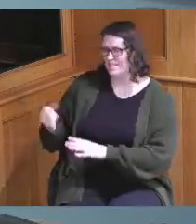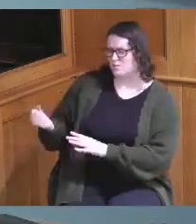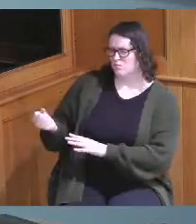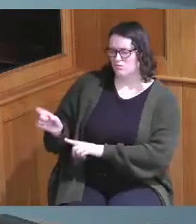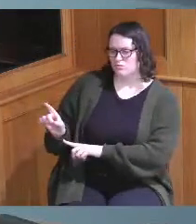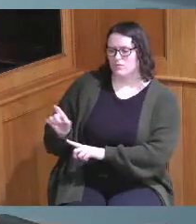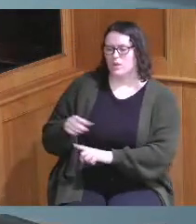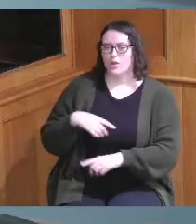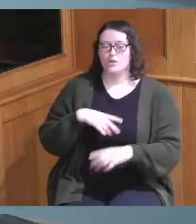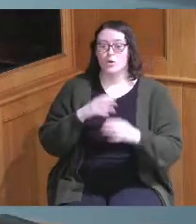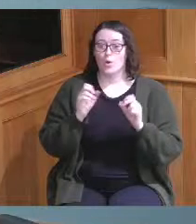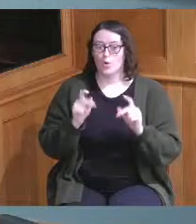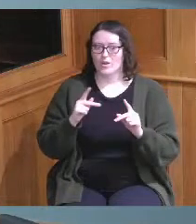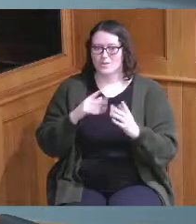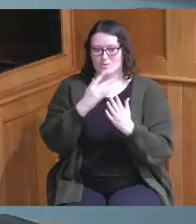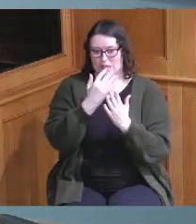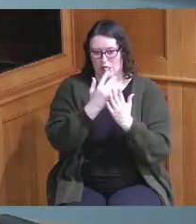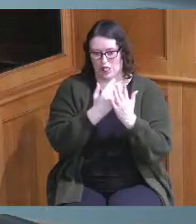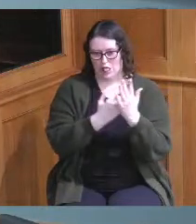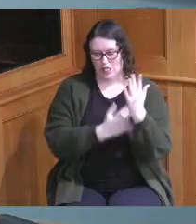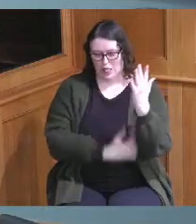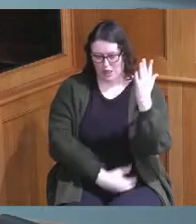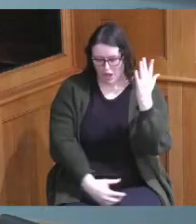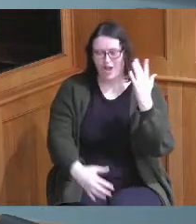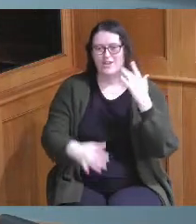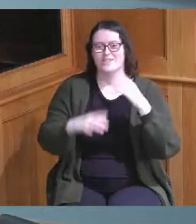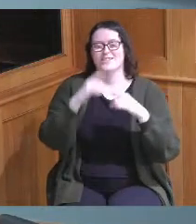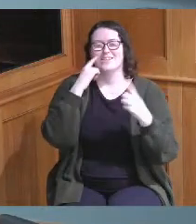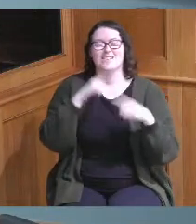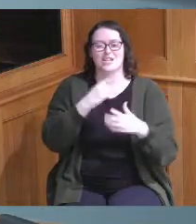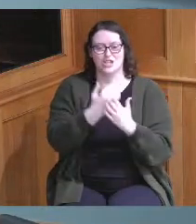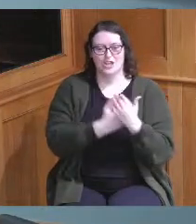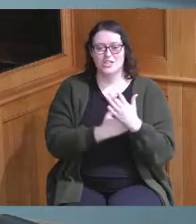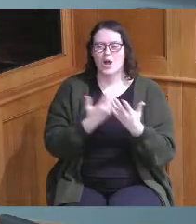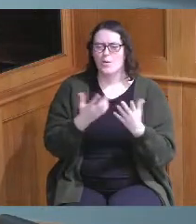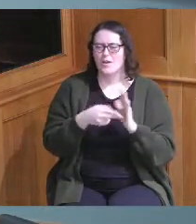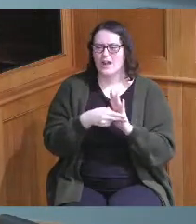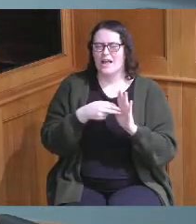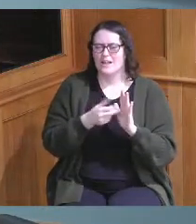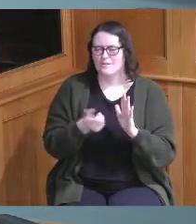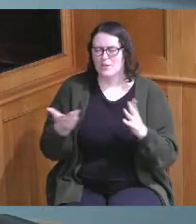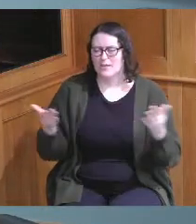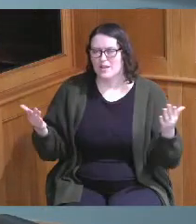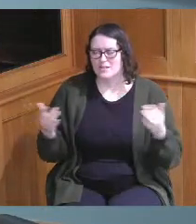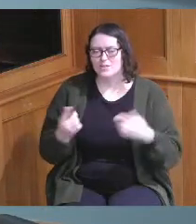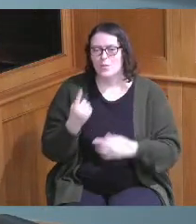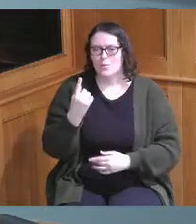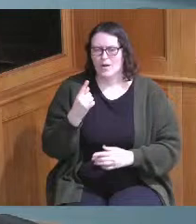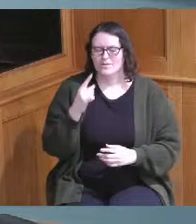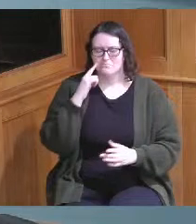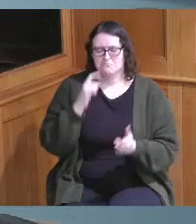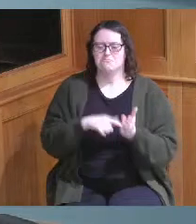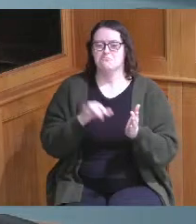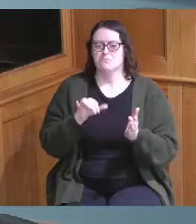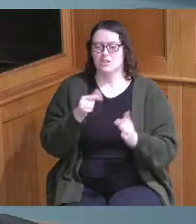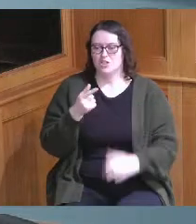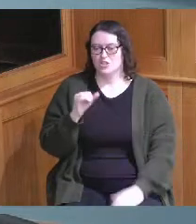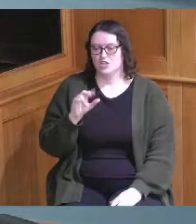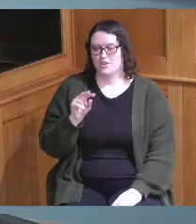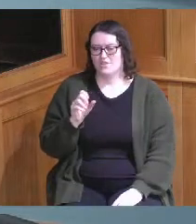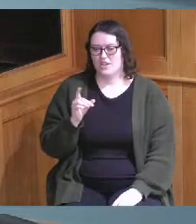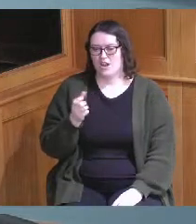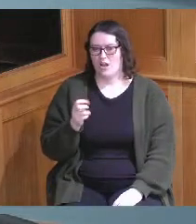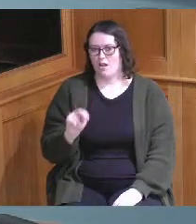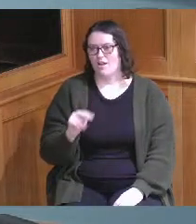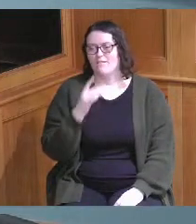Okay. So that's a very long consent agenda. I did want to highlight a couple of things. Item 20 in particular with the Givaudan Flavors